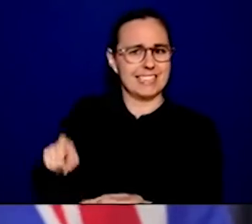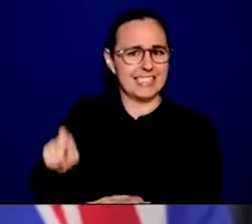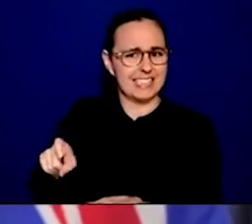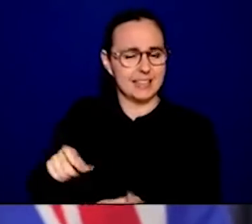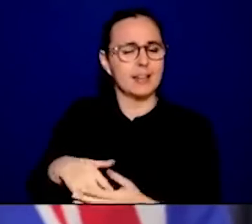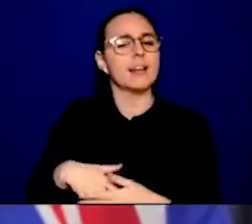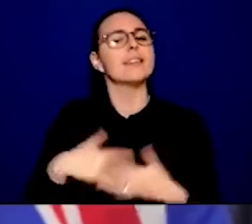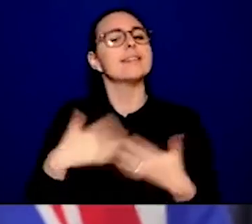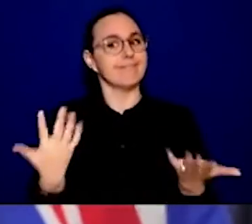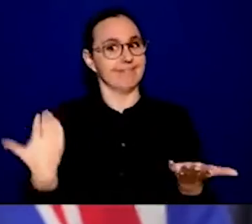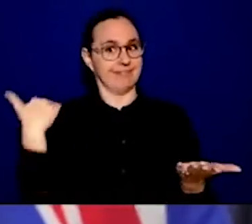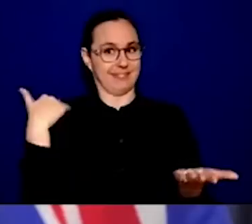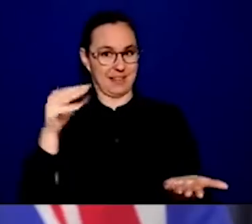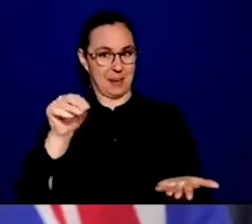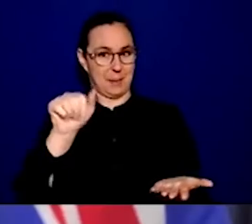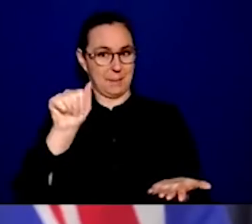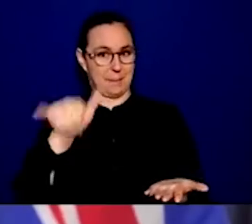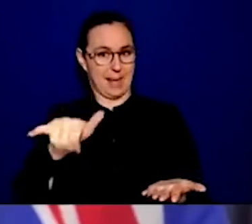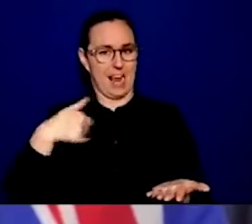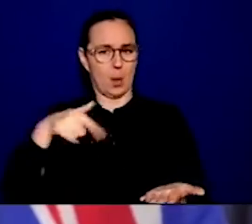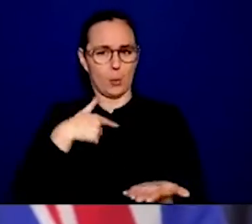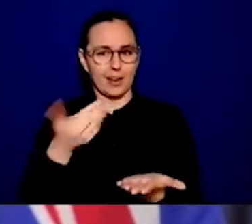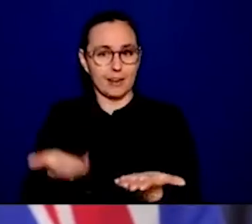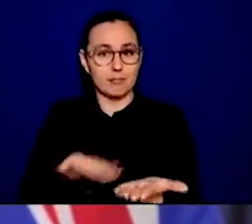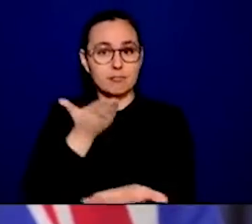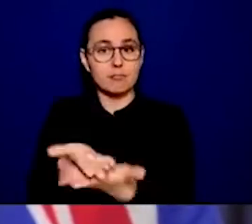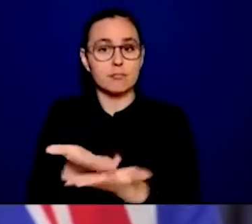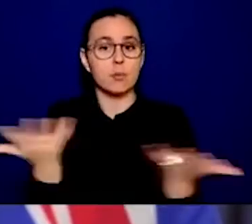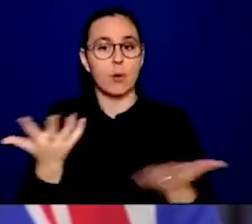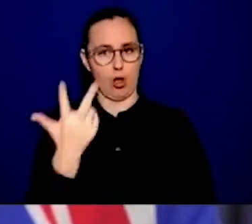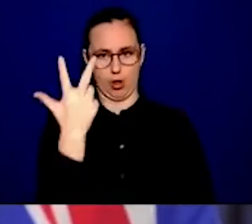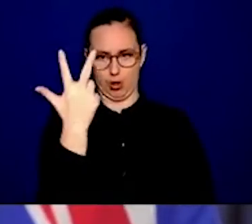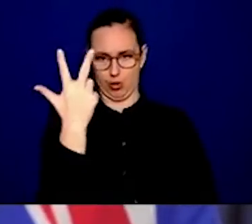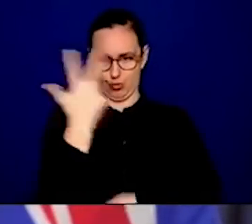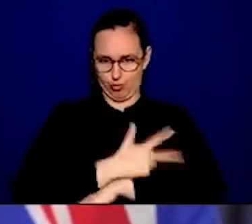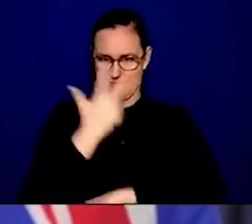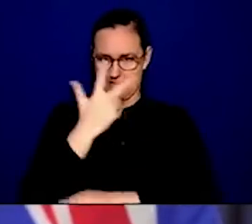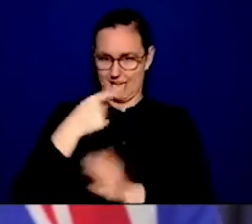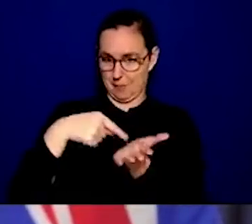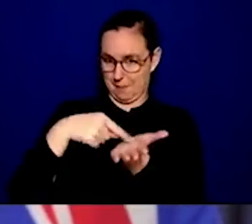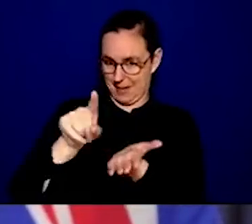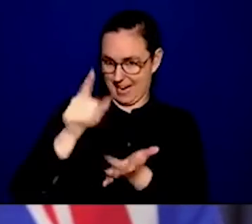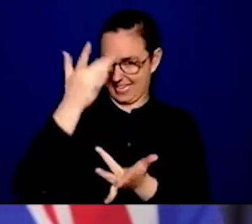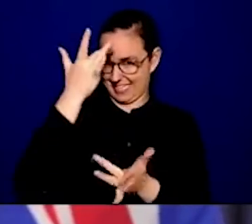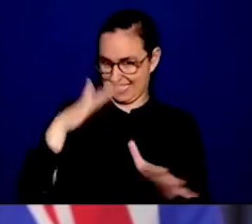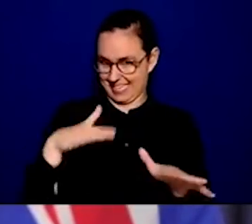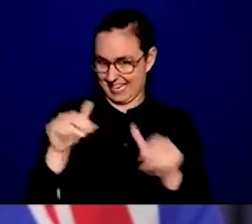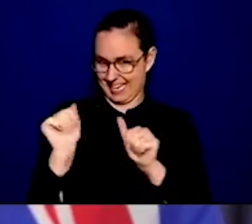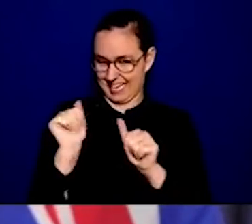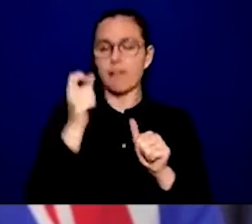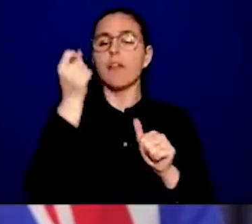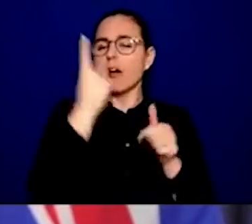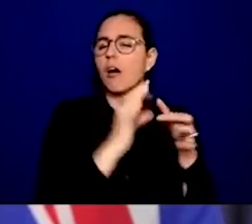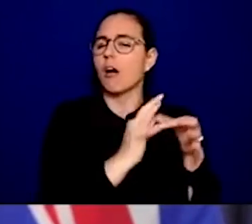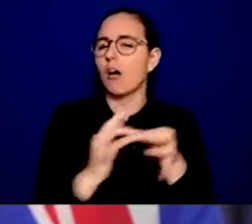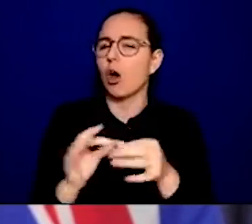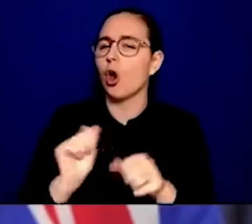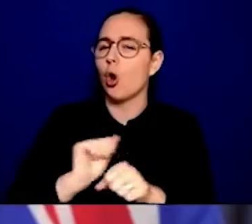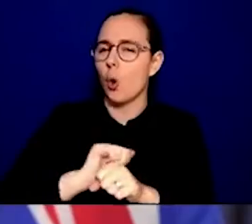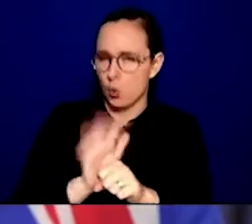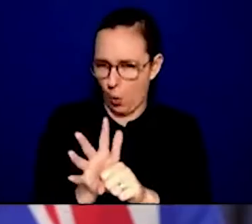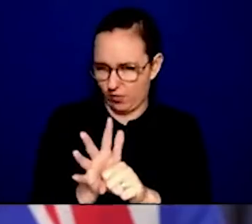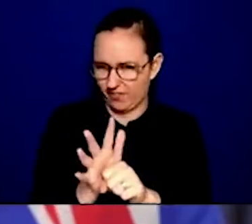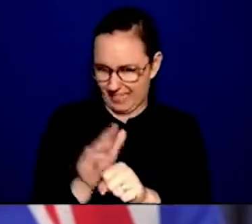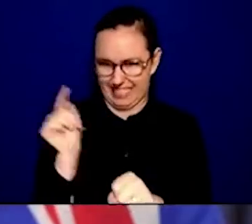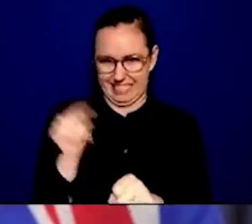paid sick leave. This particular leave was directly related to COVID-19 pandemic. This has made